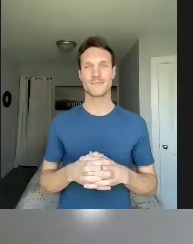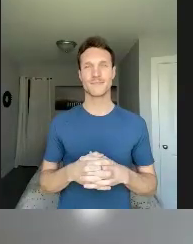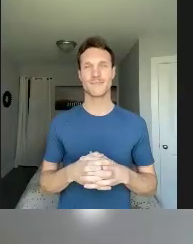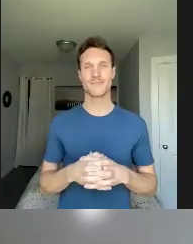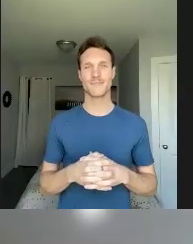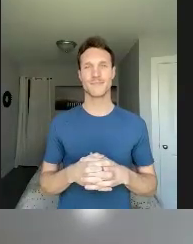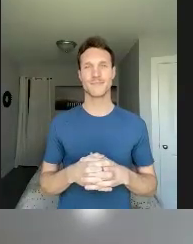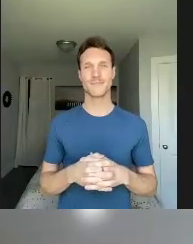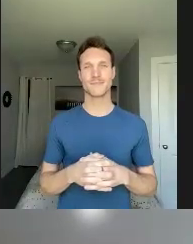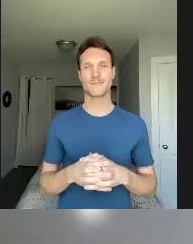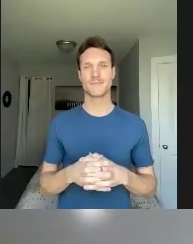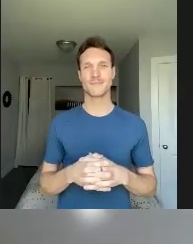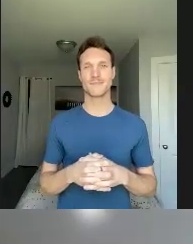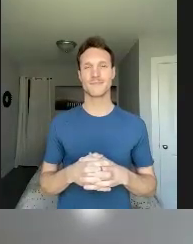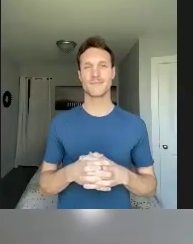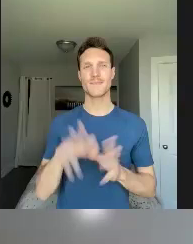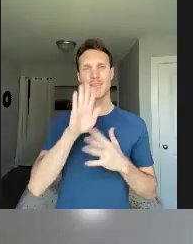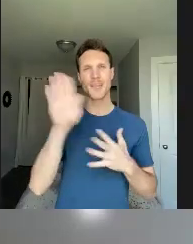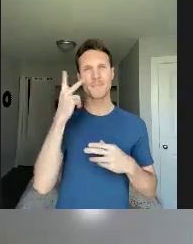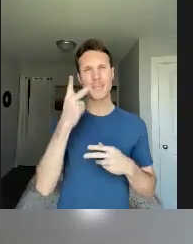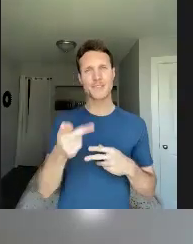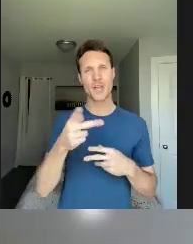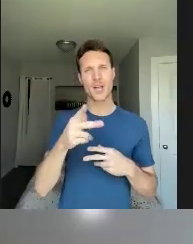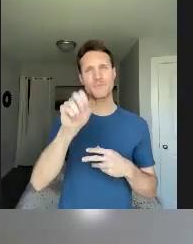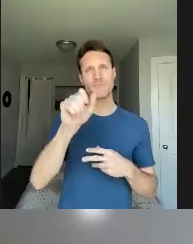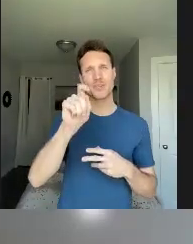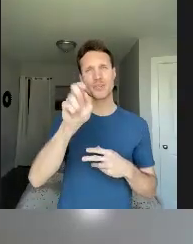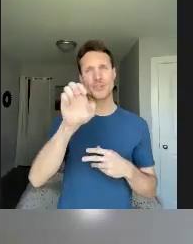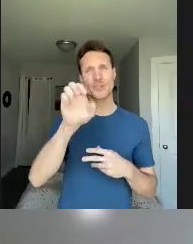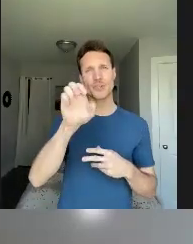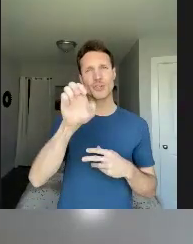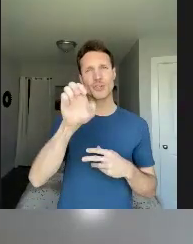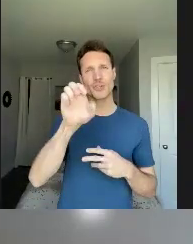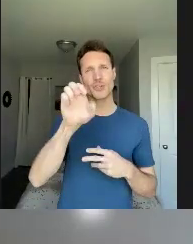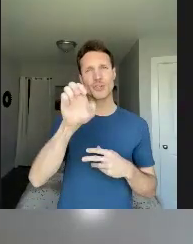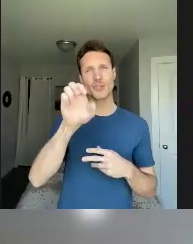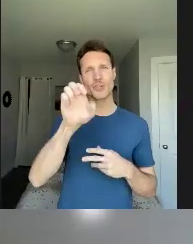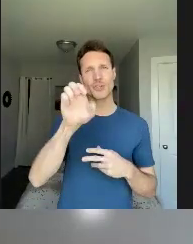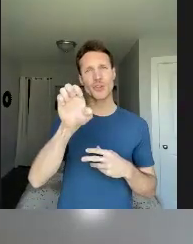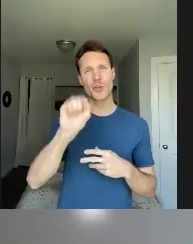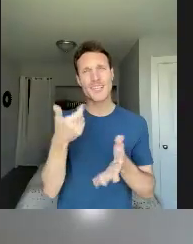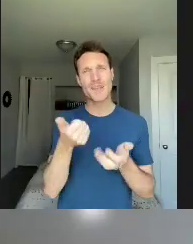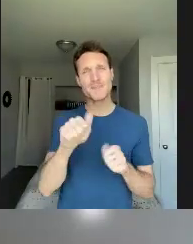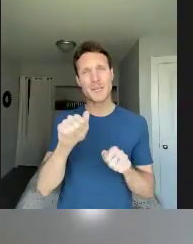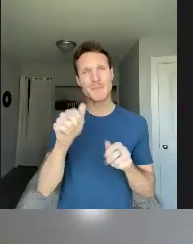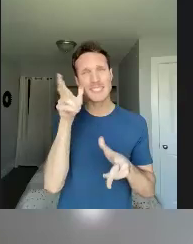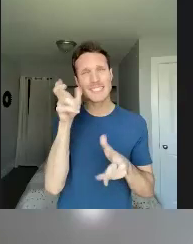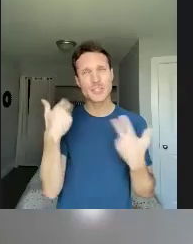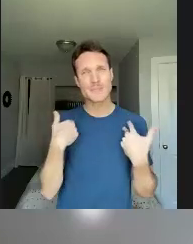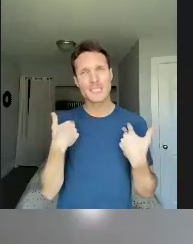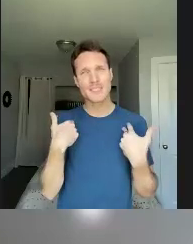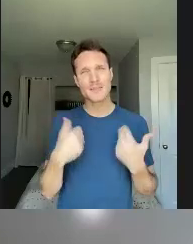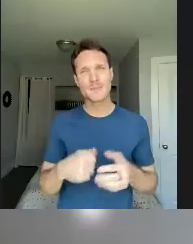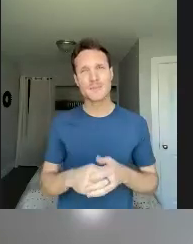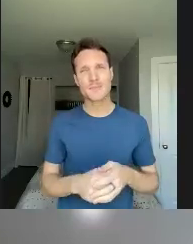Right, I saw a note in the chat that someone was unable to hear me, so I just want to do a quick check. And so if you can hear me, give